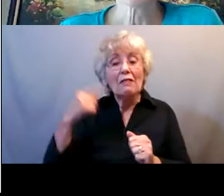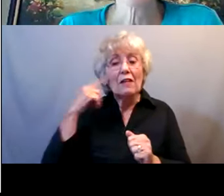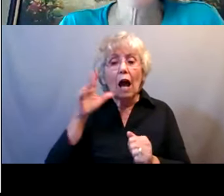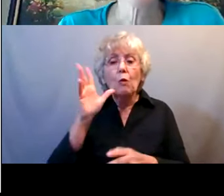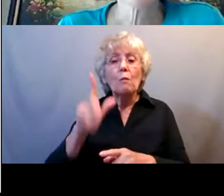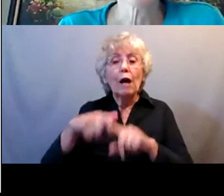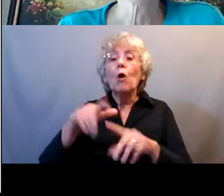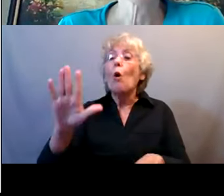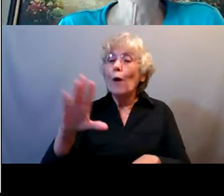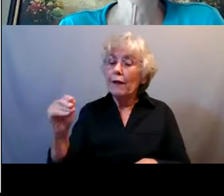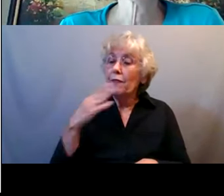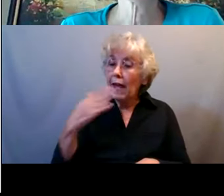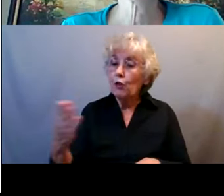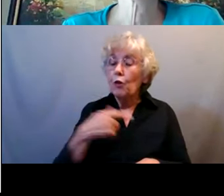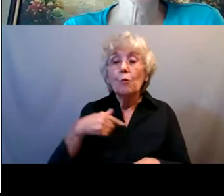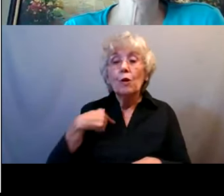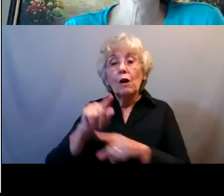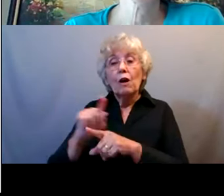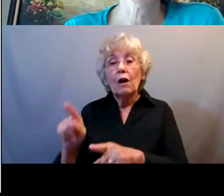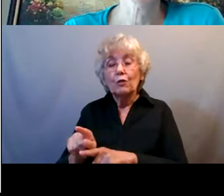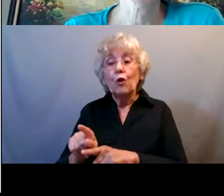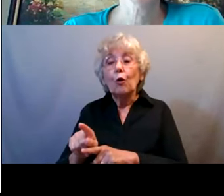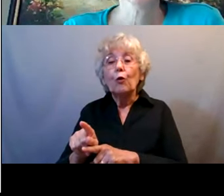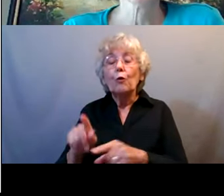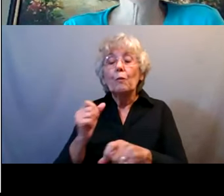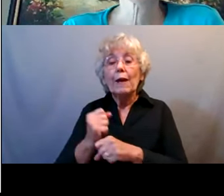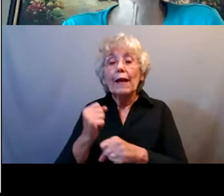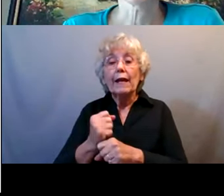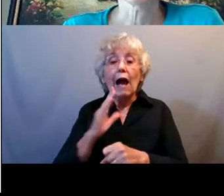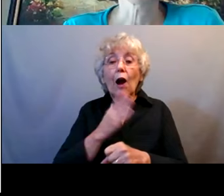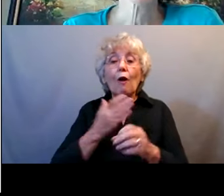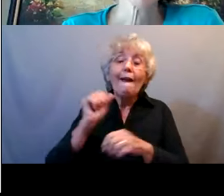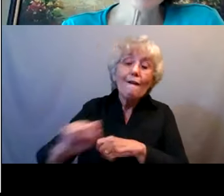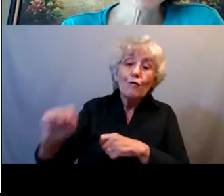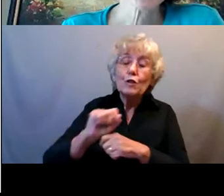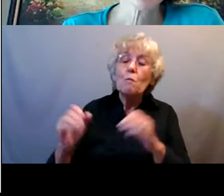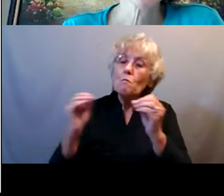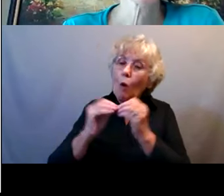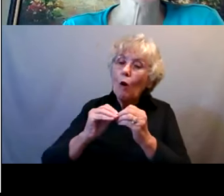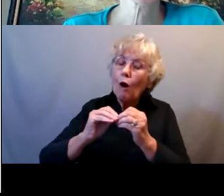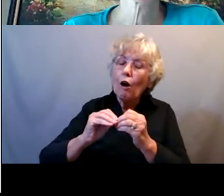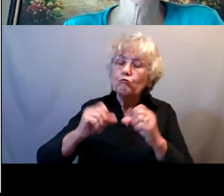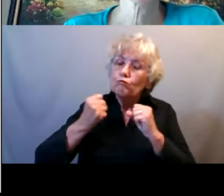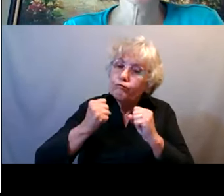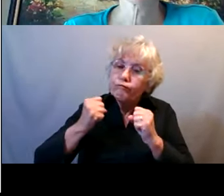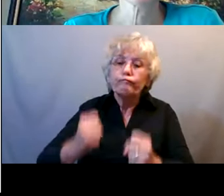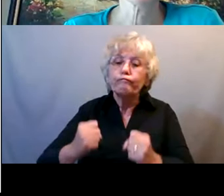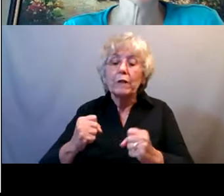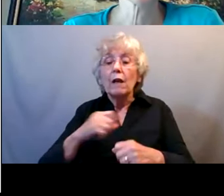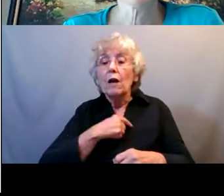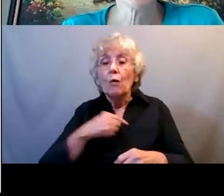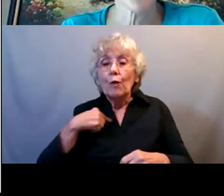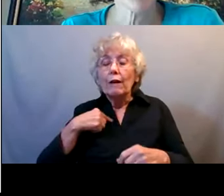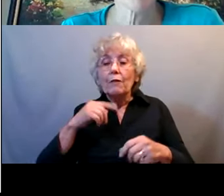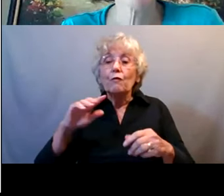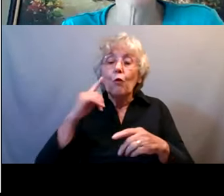then thank you. We're also really strengthening our efforts working with managed care plans, as I just mentioned, but